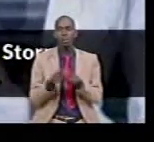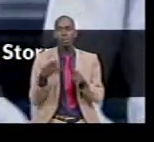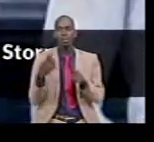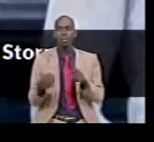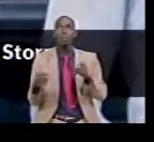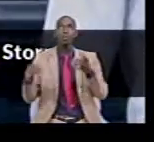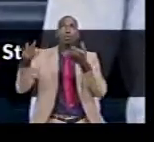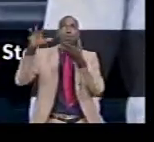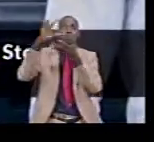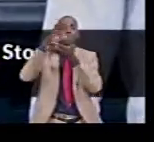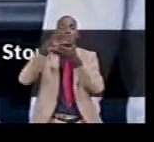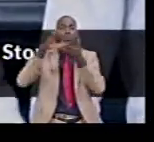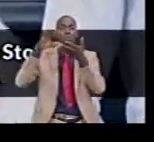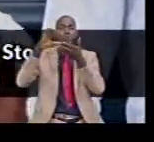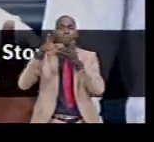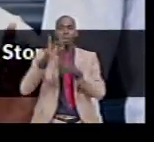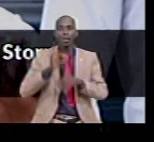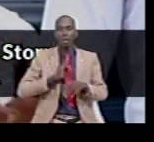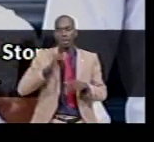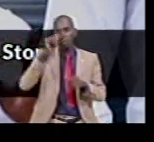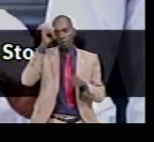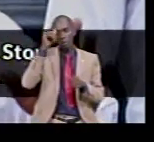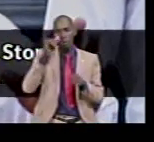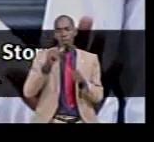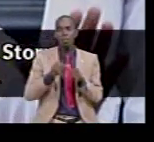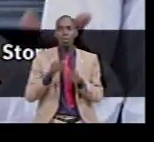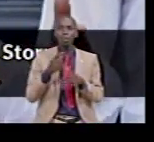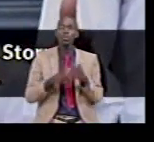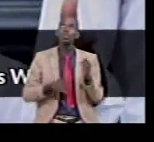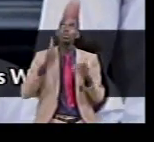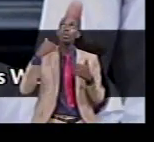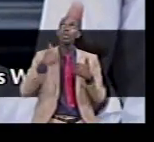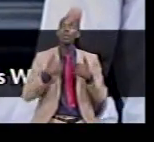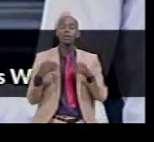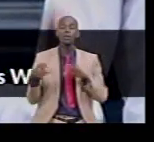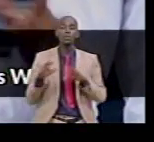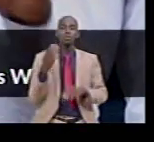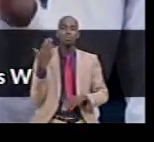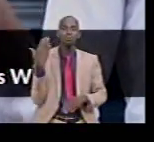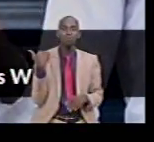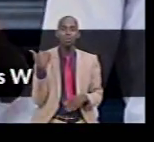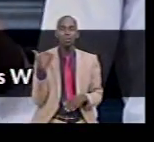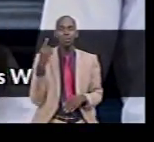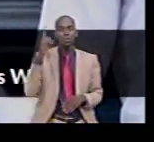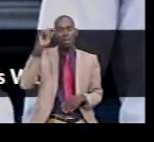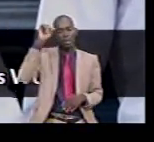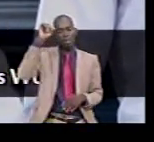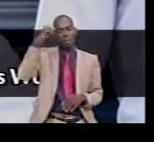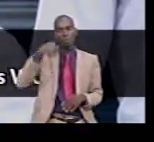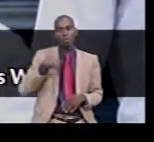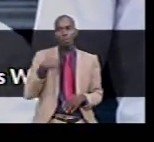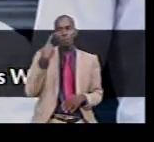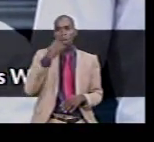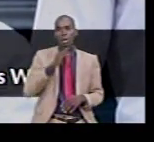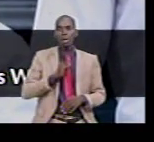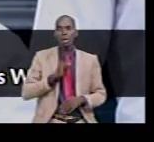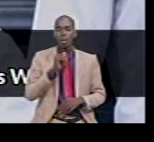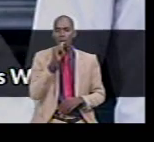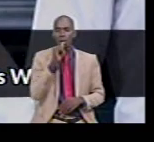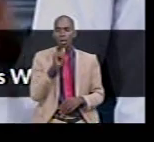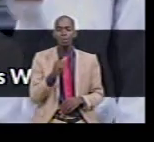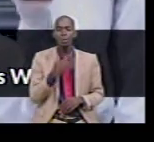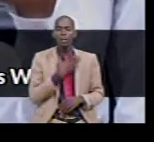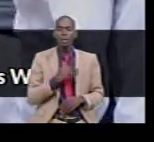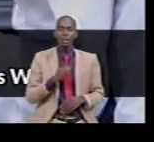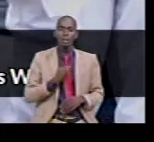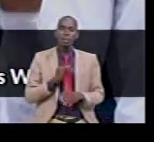storm, I remember what you've done. You remind me who I am,